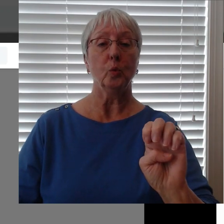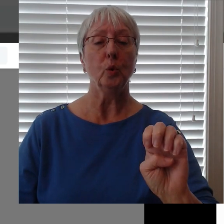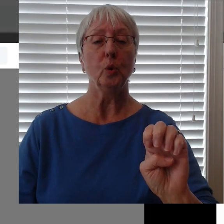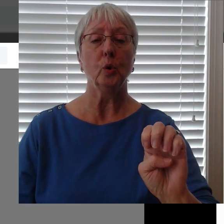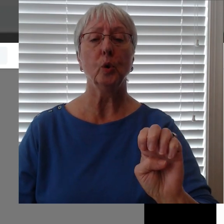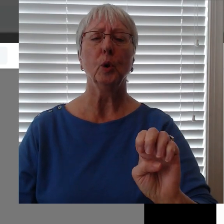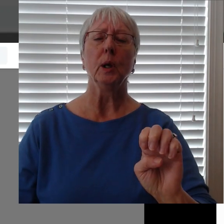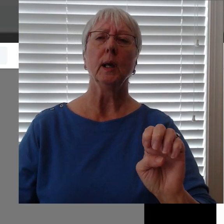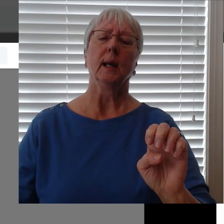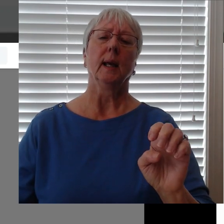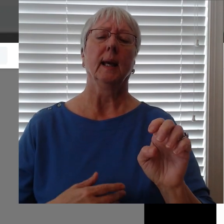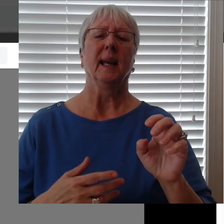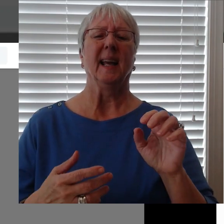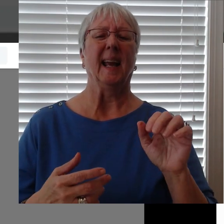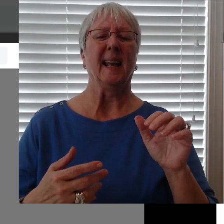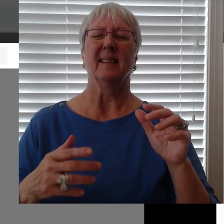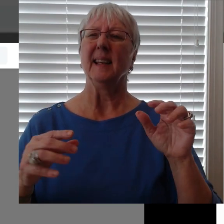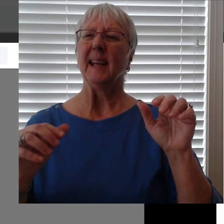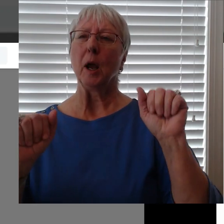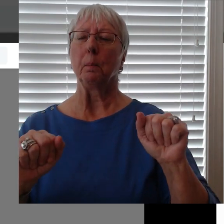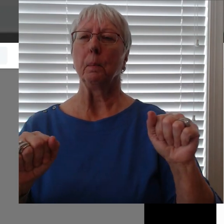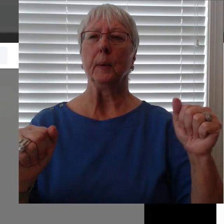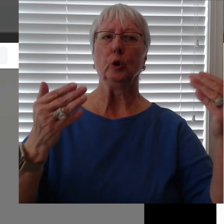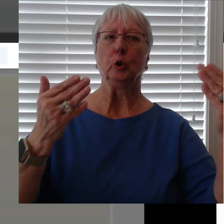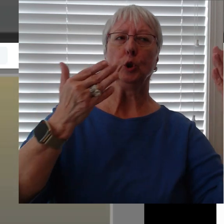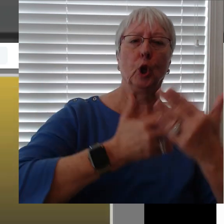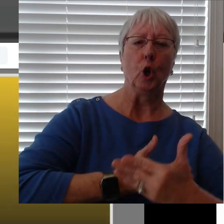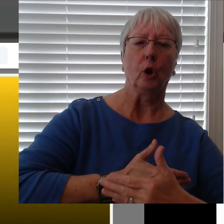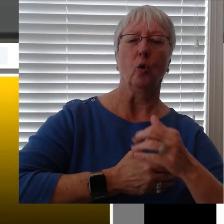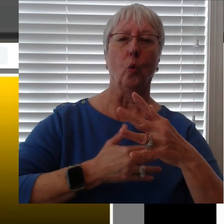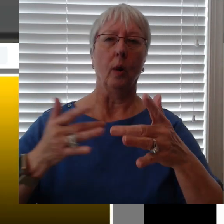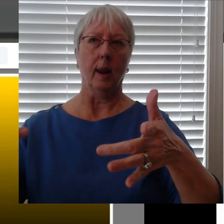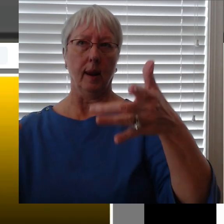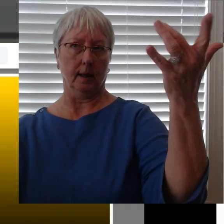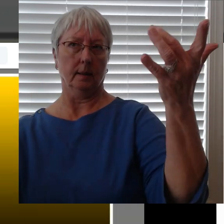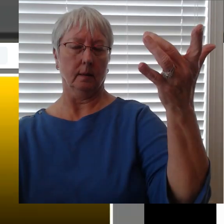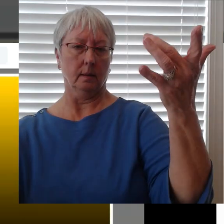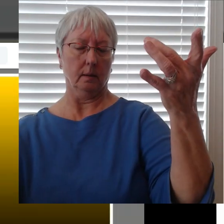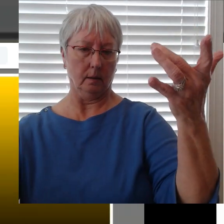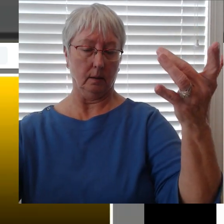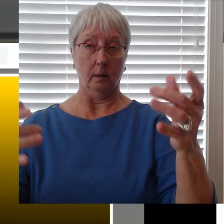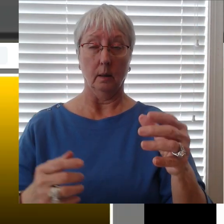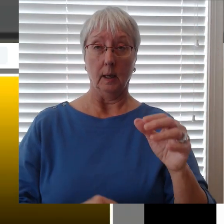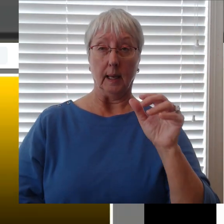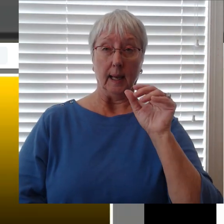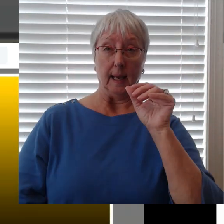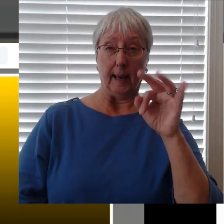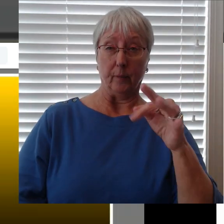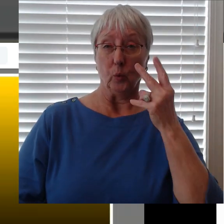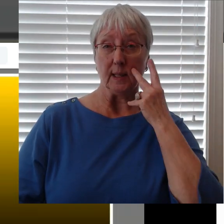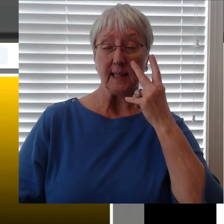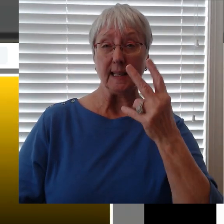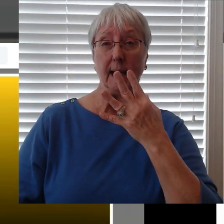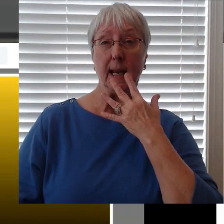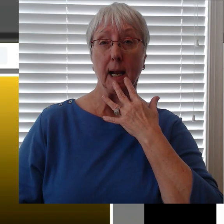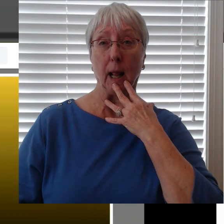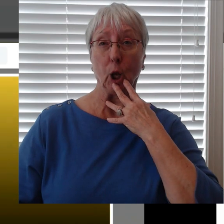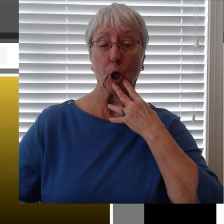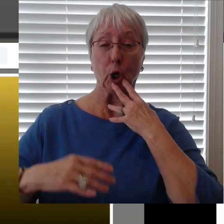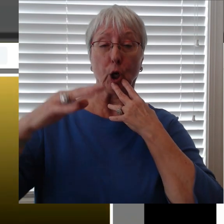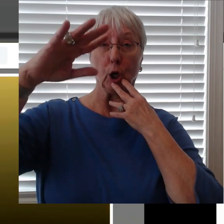Value is the relative darkness or lightness of a color. If we look at a color in varying degrees of value, it's easier